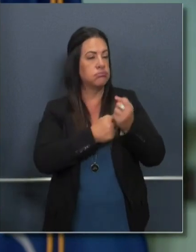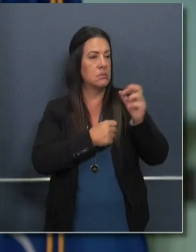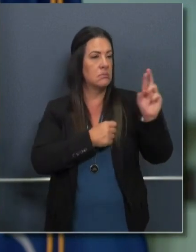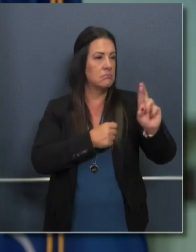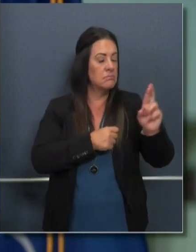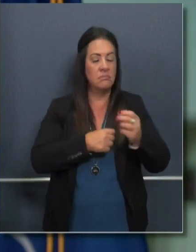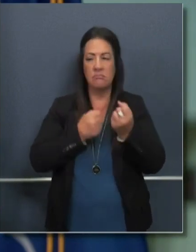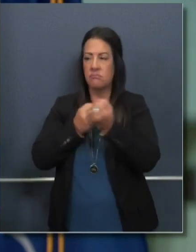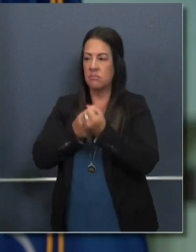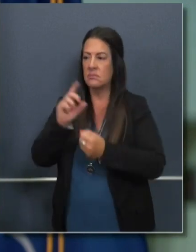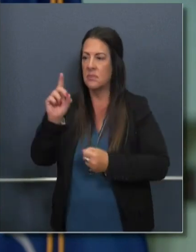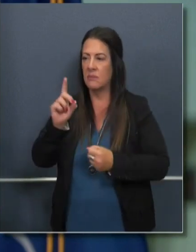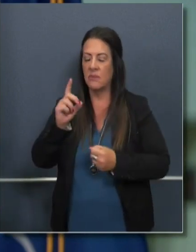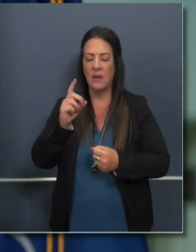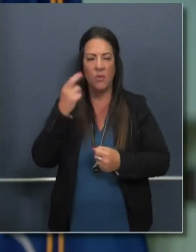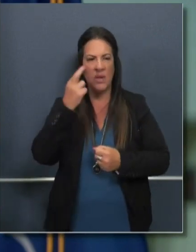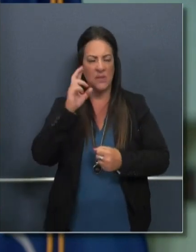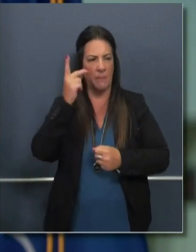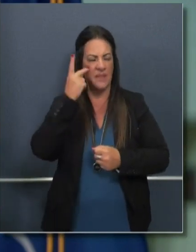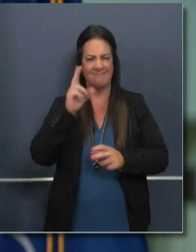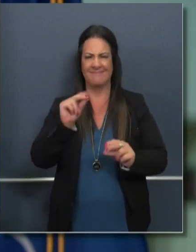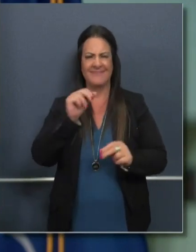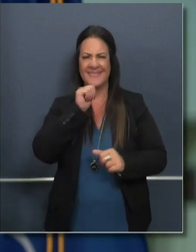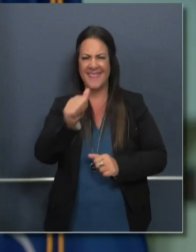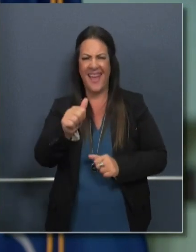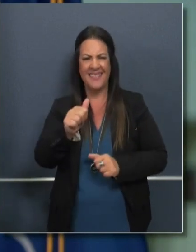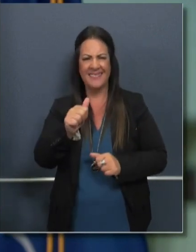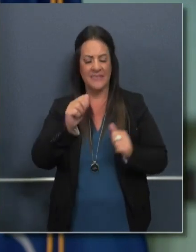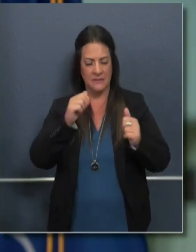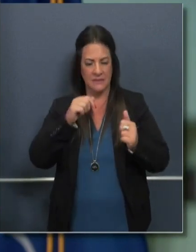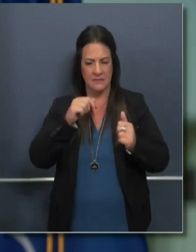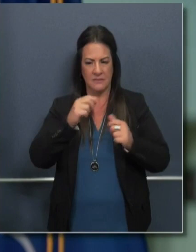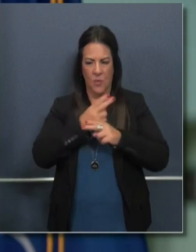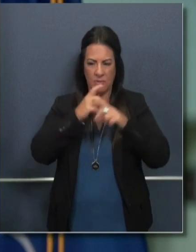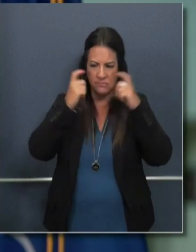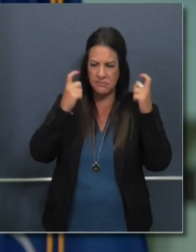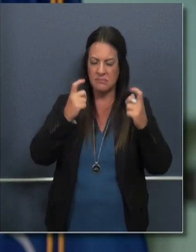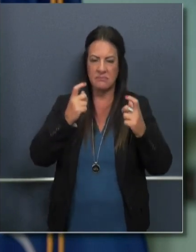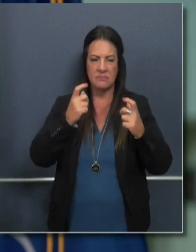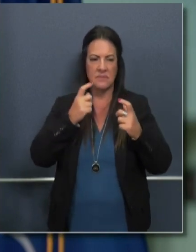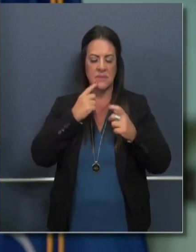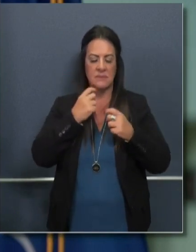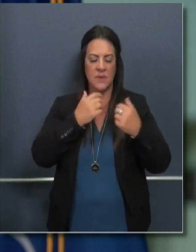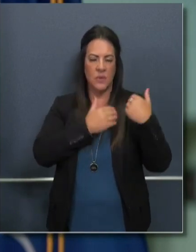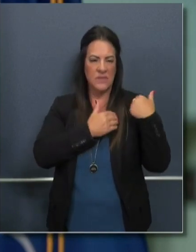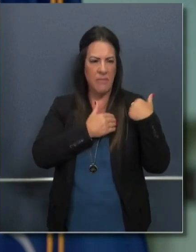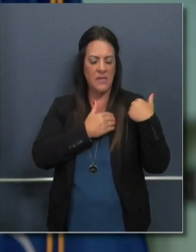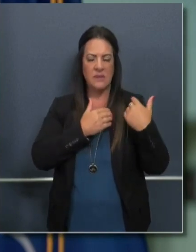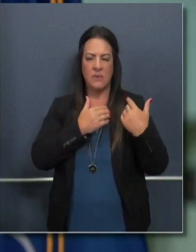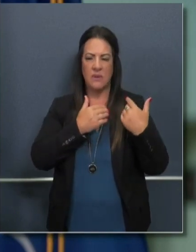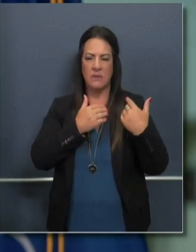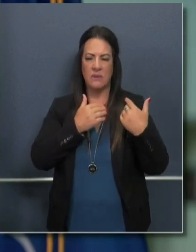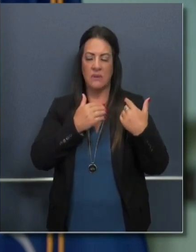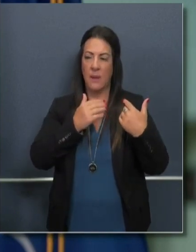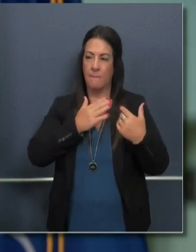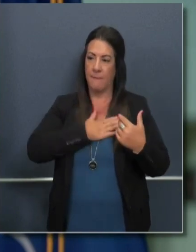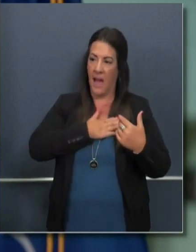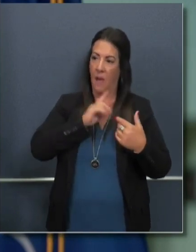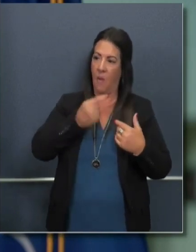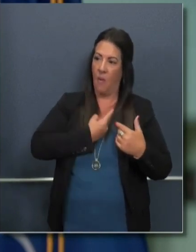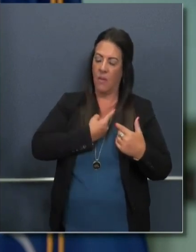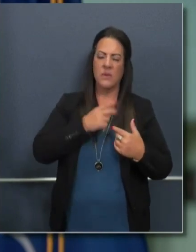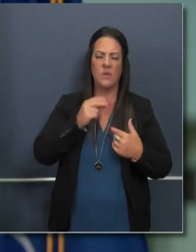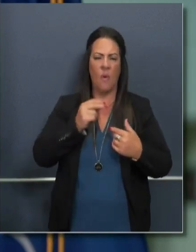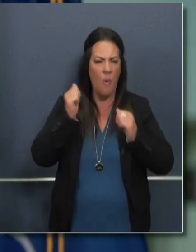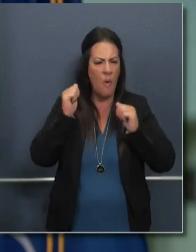that this is a responsibility we all have to share a collective responsibility to one another to mitigate the spread